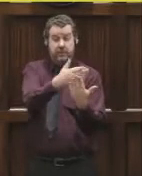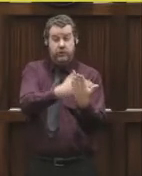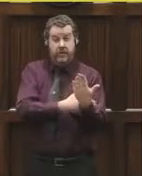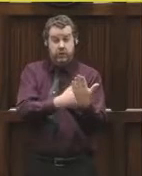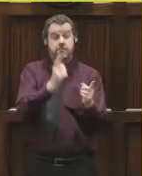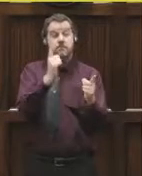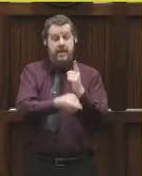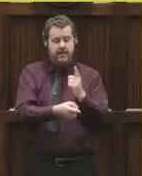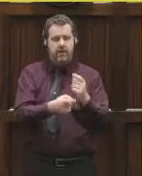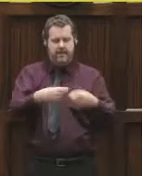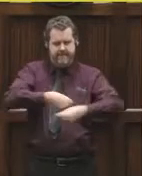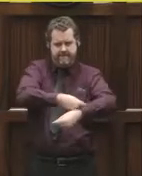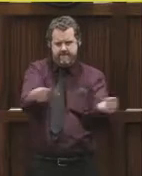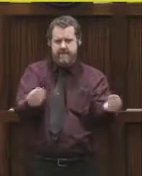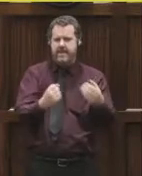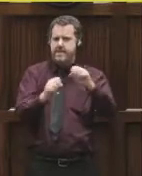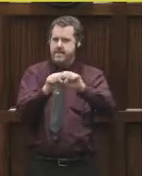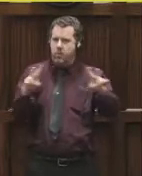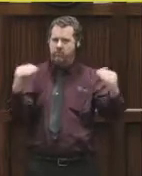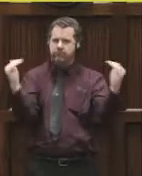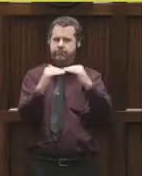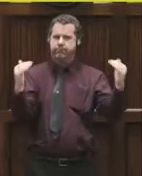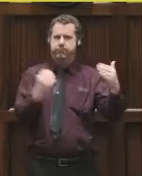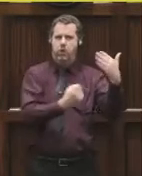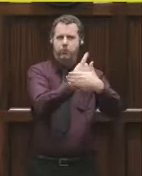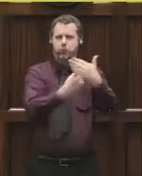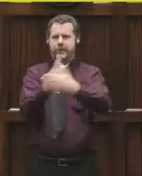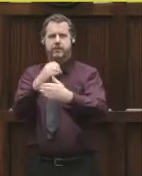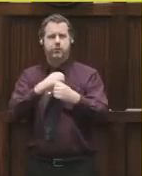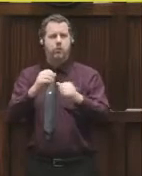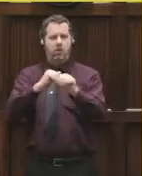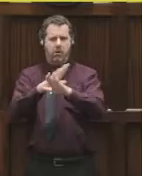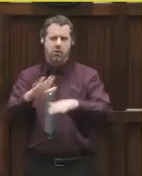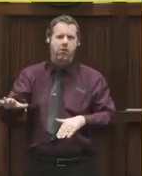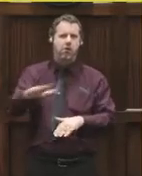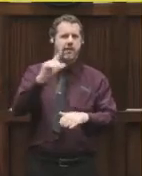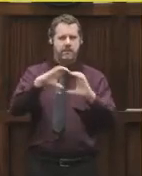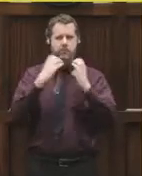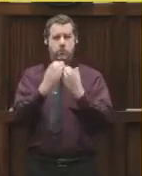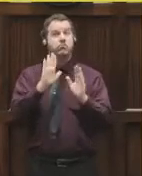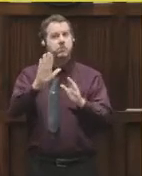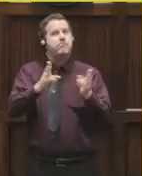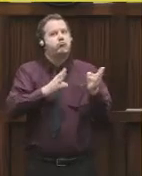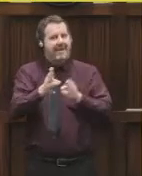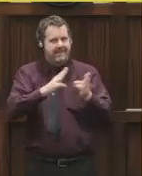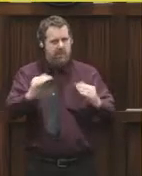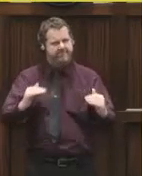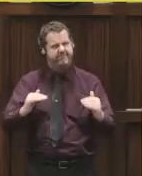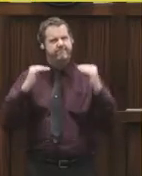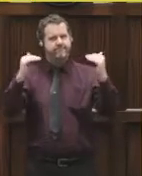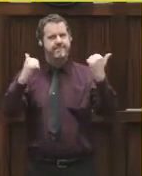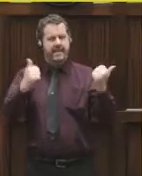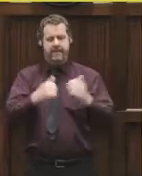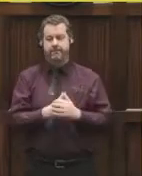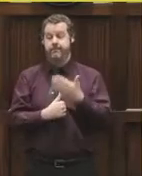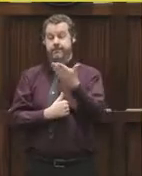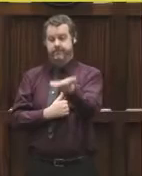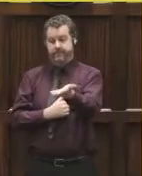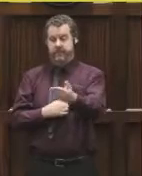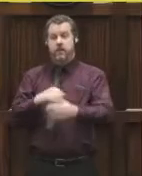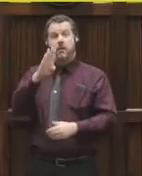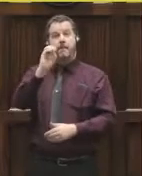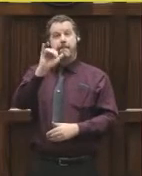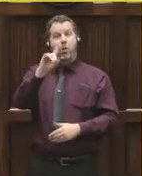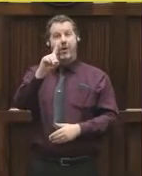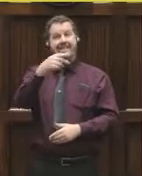equal opportunities in all those areas to the deaf community, and it gives practical effect to the recognition. Deputy Boyd Barrett, or Deputy